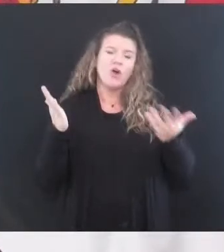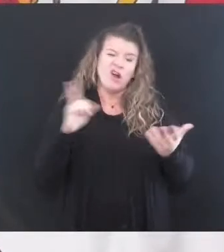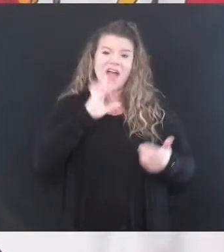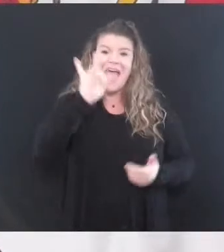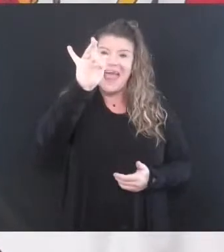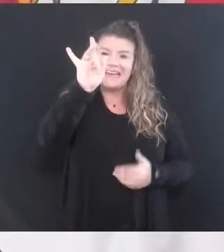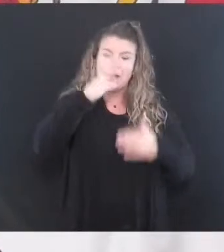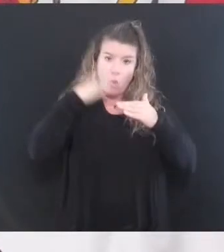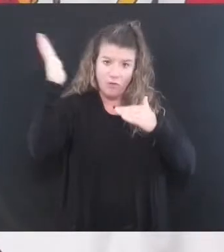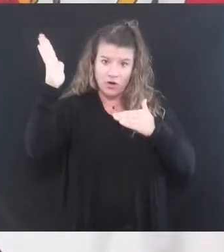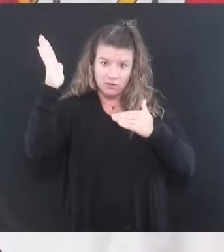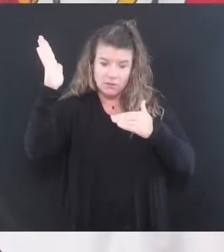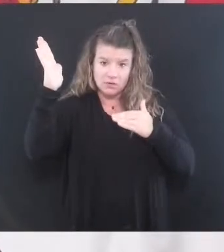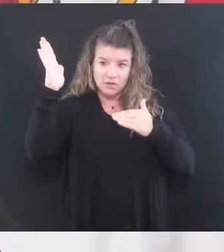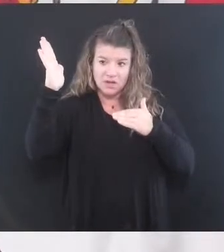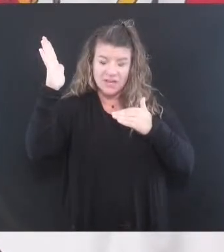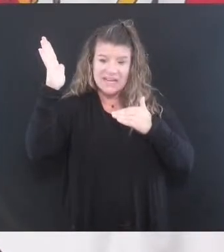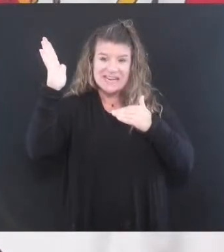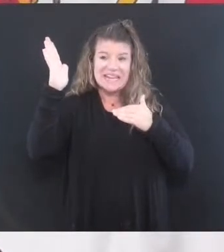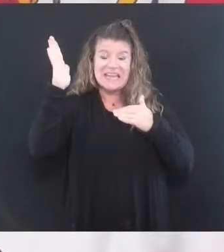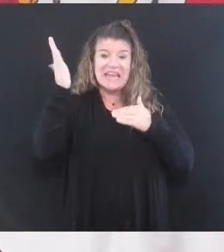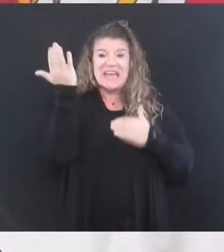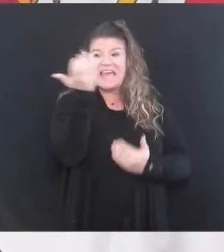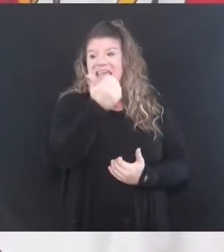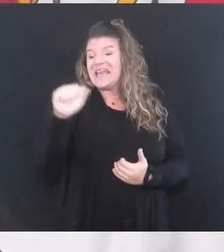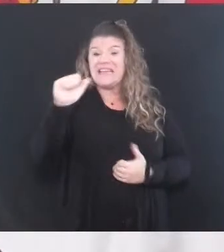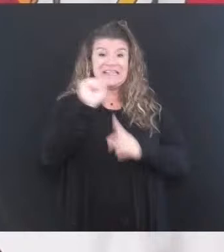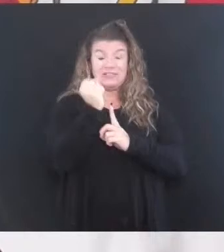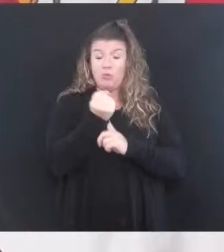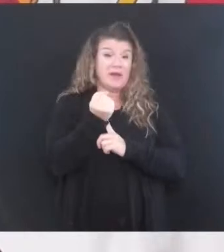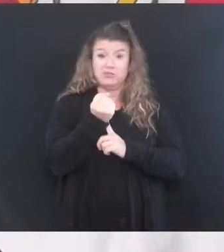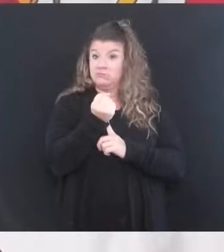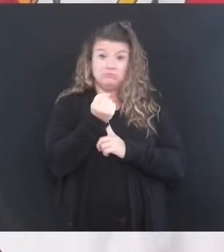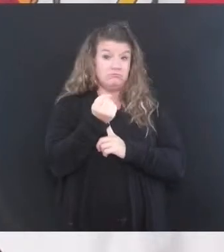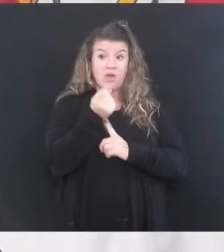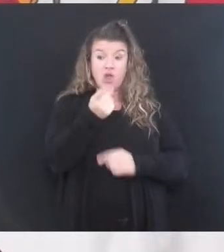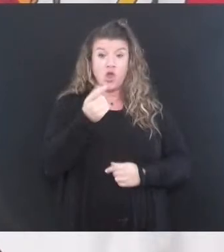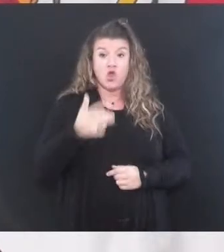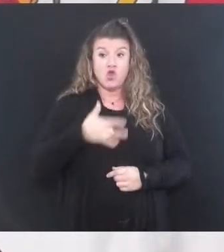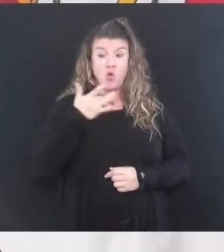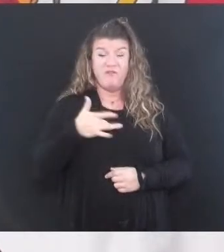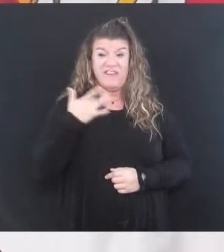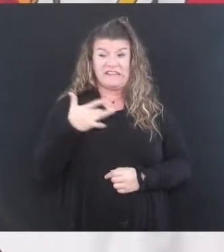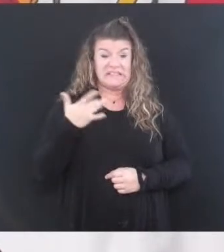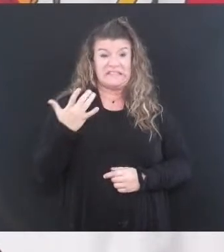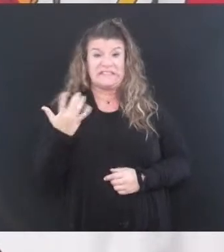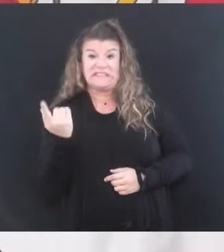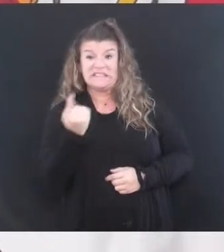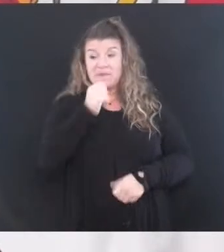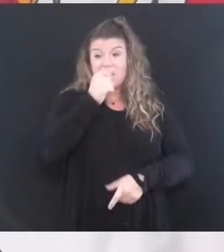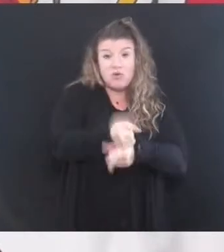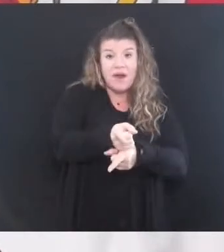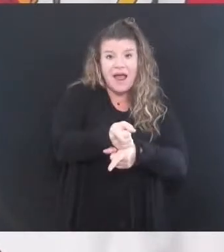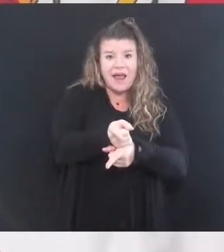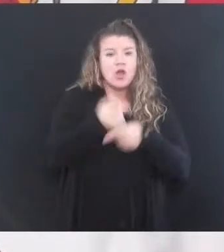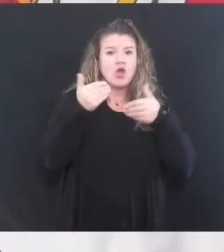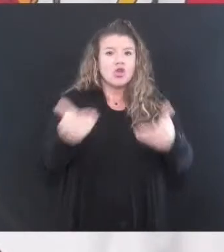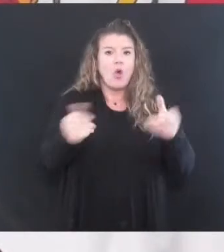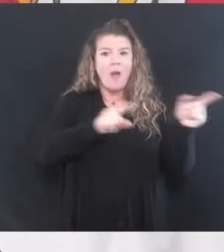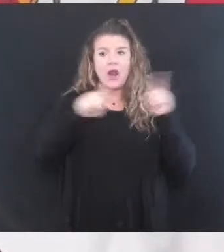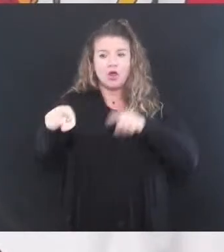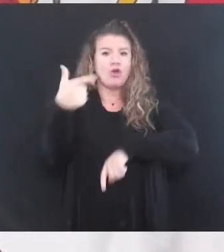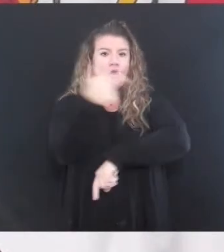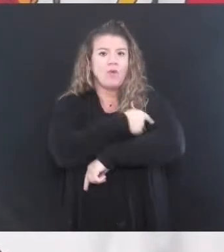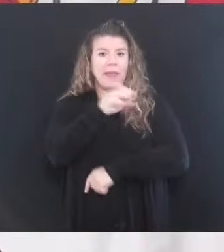18 and older, in any situation just about that you feel compromised, you can now go get your